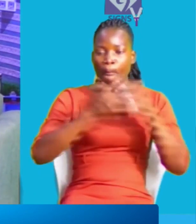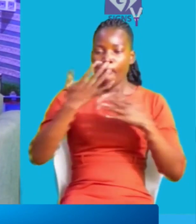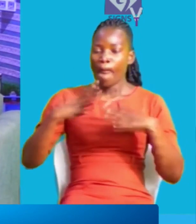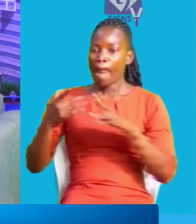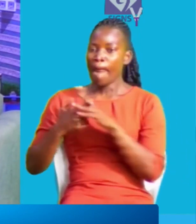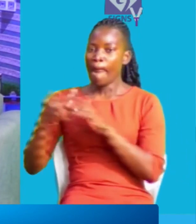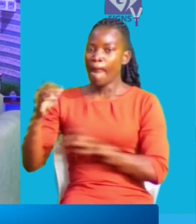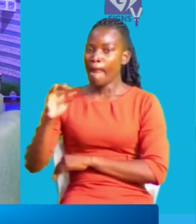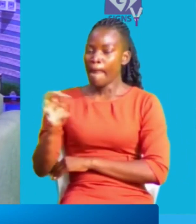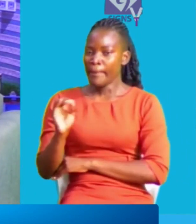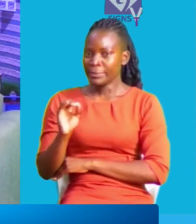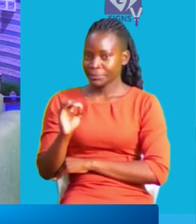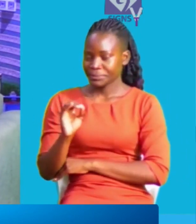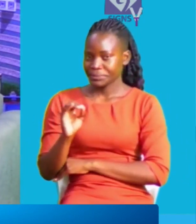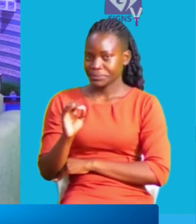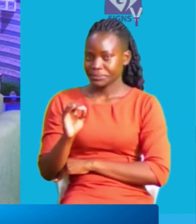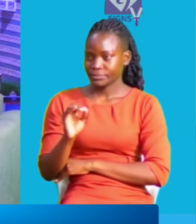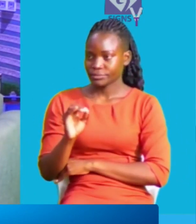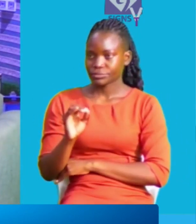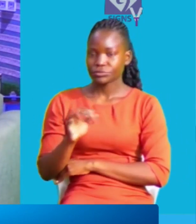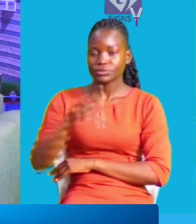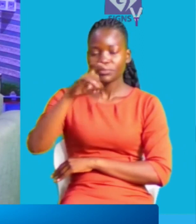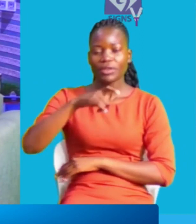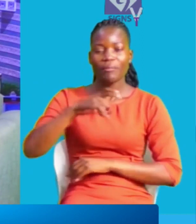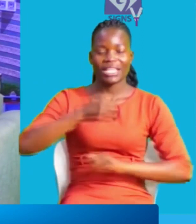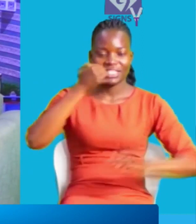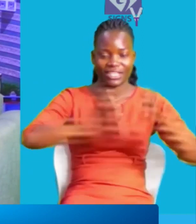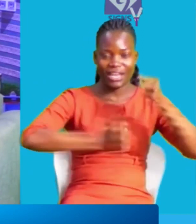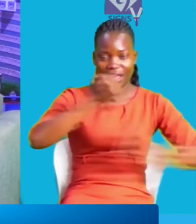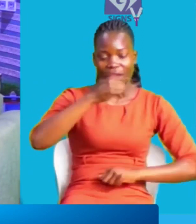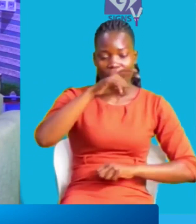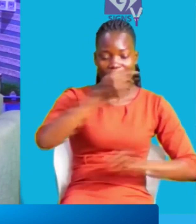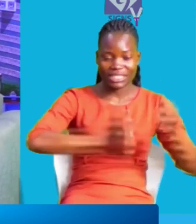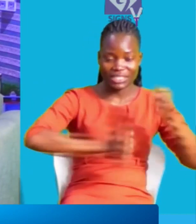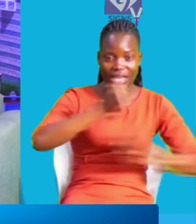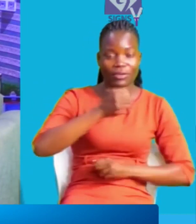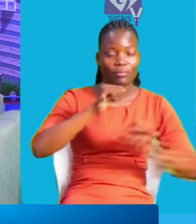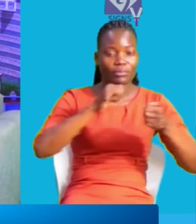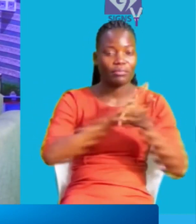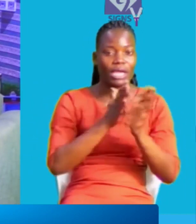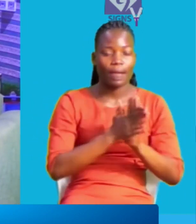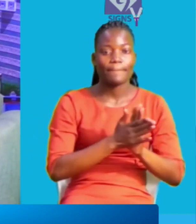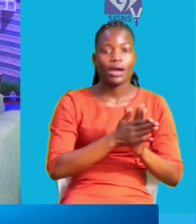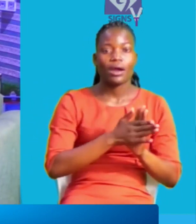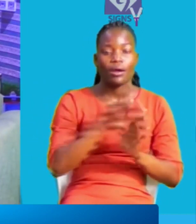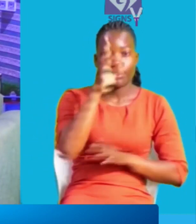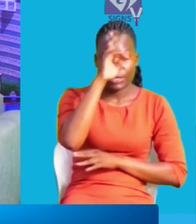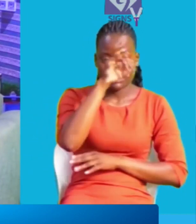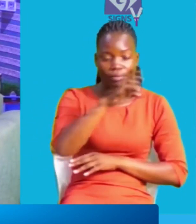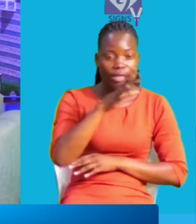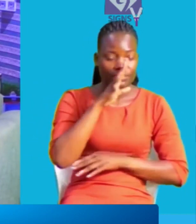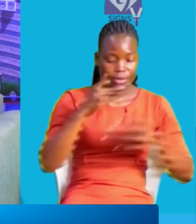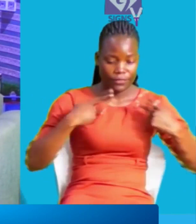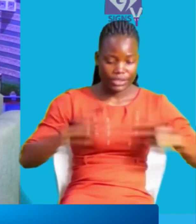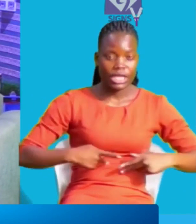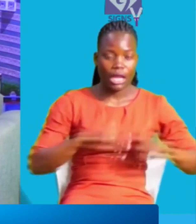have the professional. Watu hawawezi kukimbia, mlisema wasikue polisi. Lazima ukimbie. Lazima ukimbie. Yeah. Yes. And you must